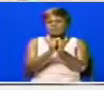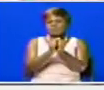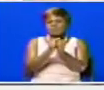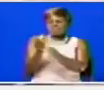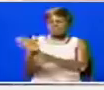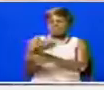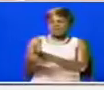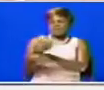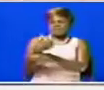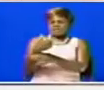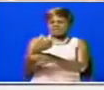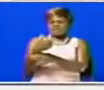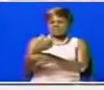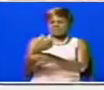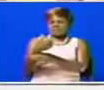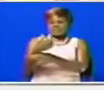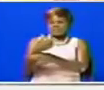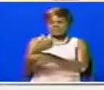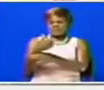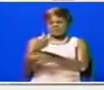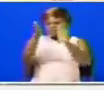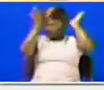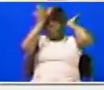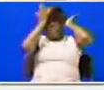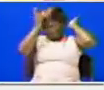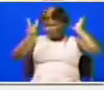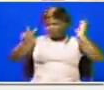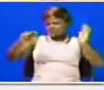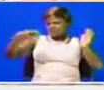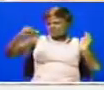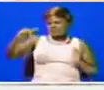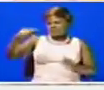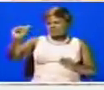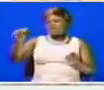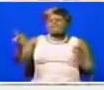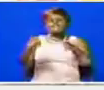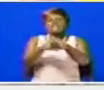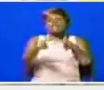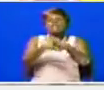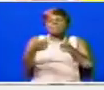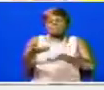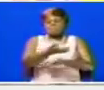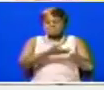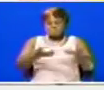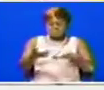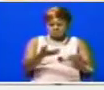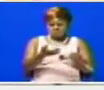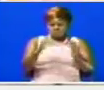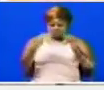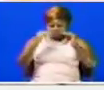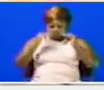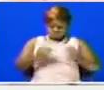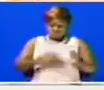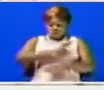On Thursday, it will be the turn of Vihiga and Kakamega County Assemblies to carry out a similar motion, followed by